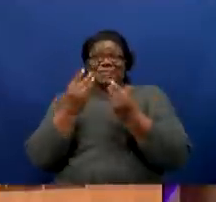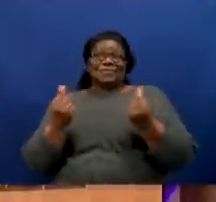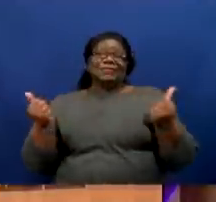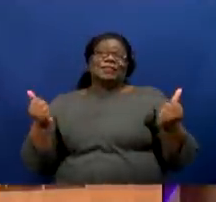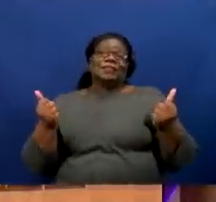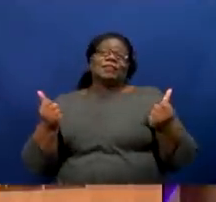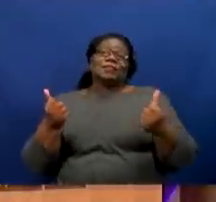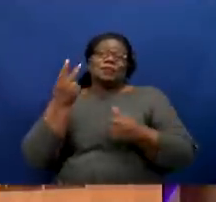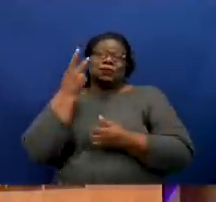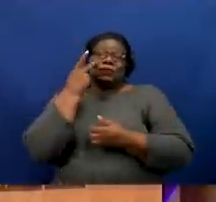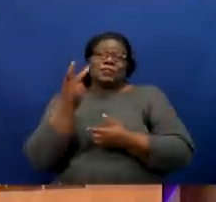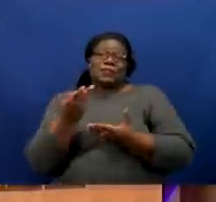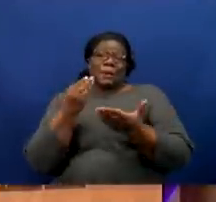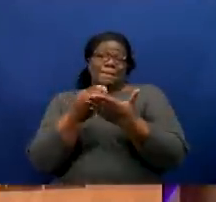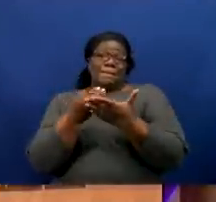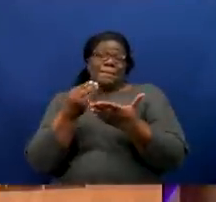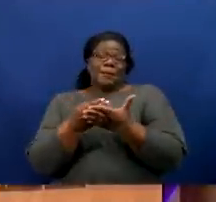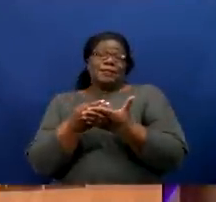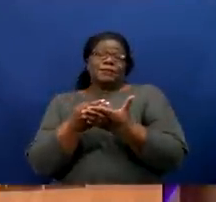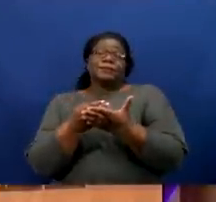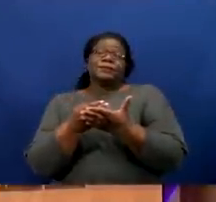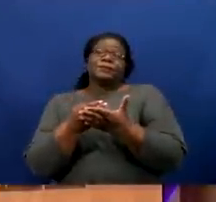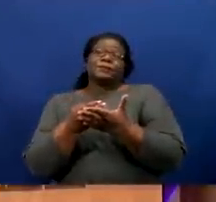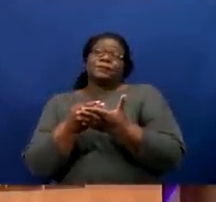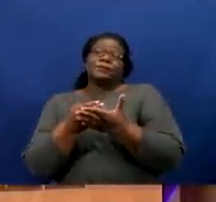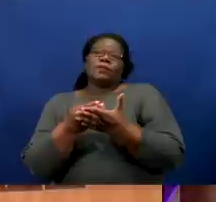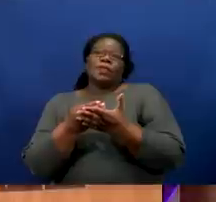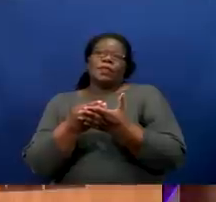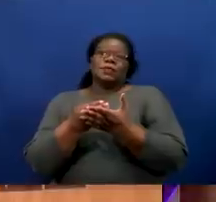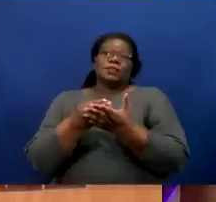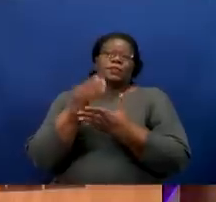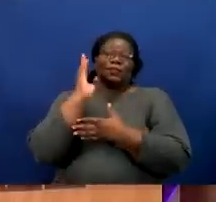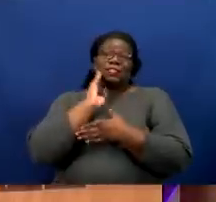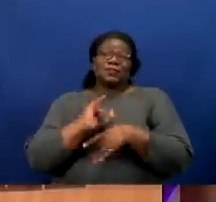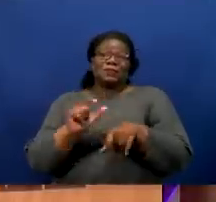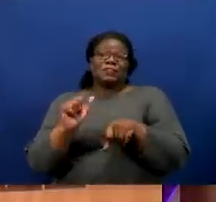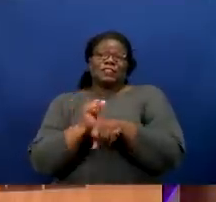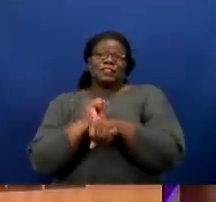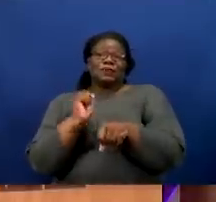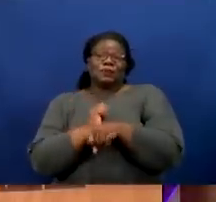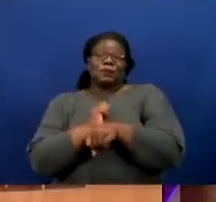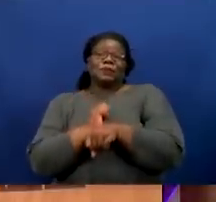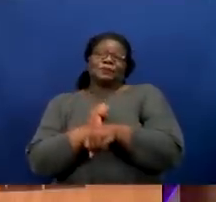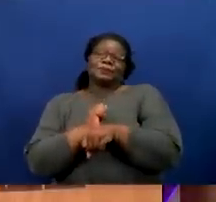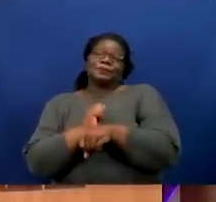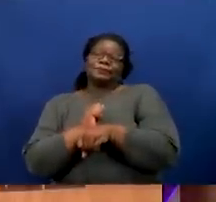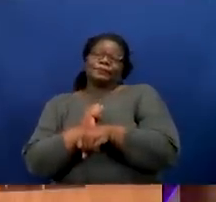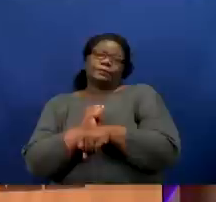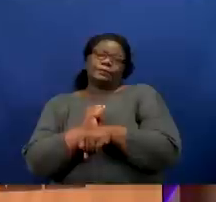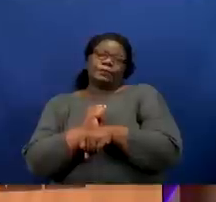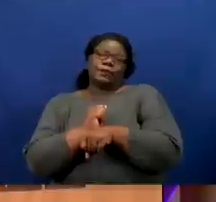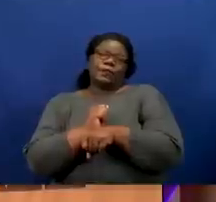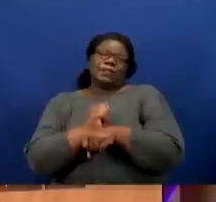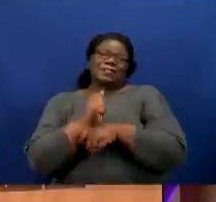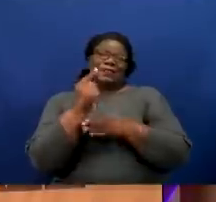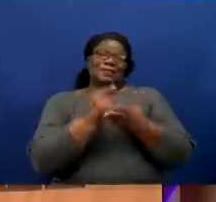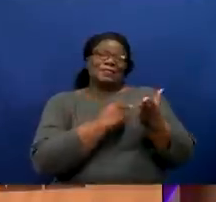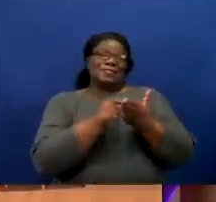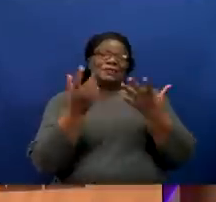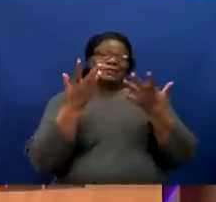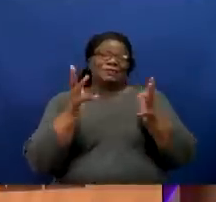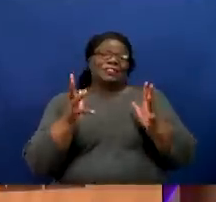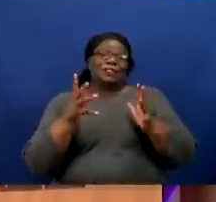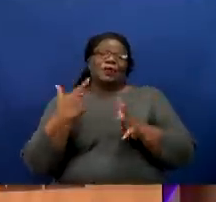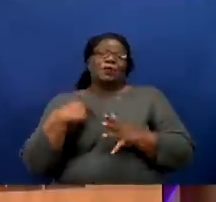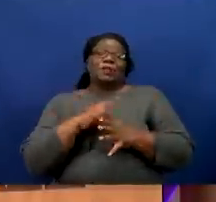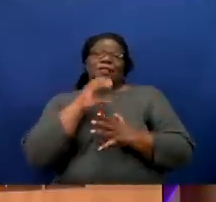till we see the money in the bank. We won't wait till we see the job. We won't wait till racism is over. We won't